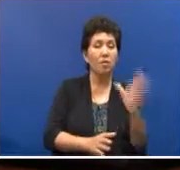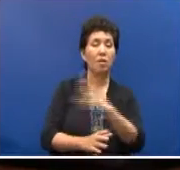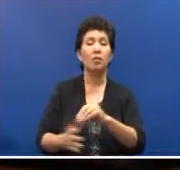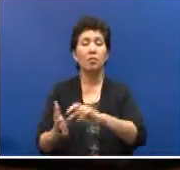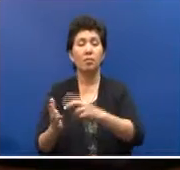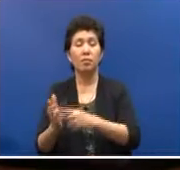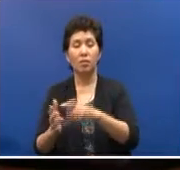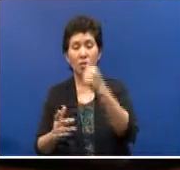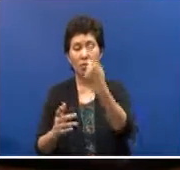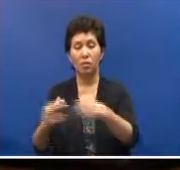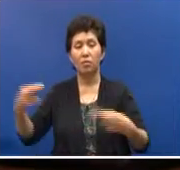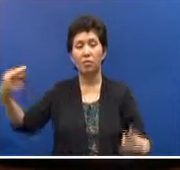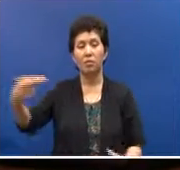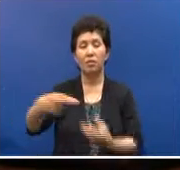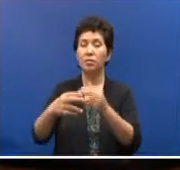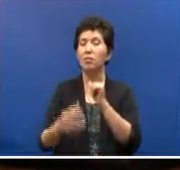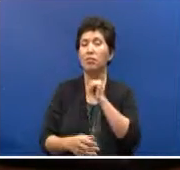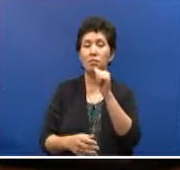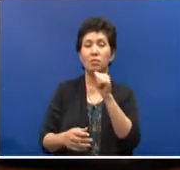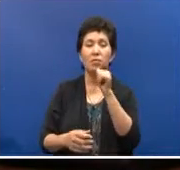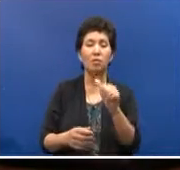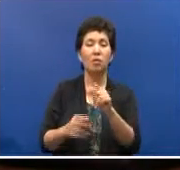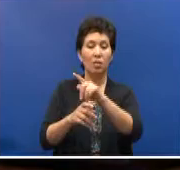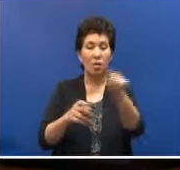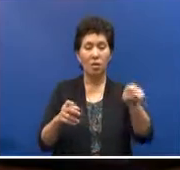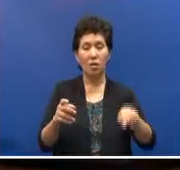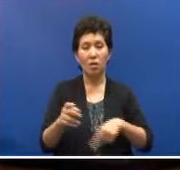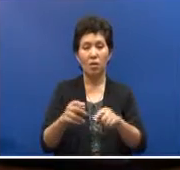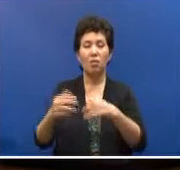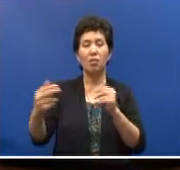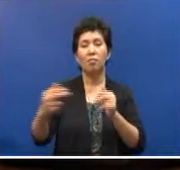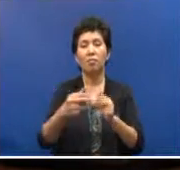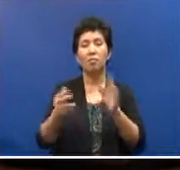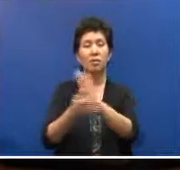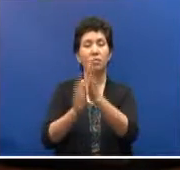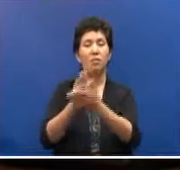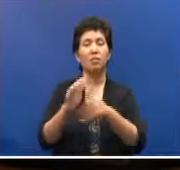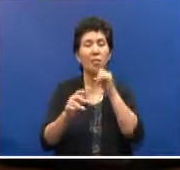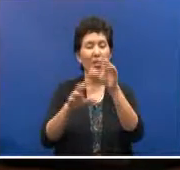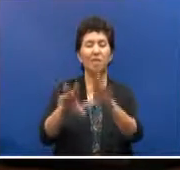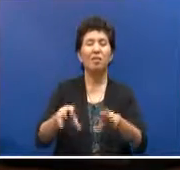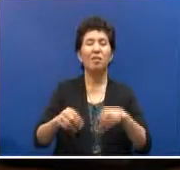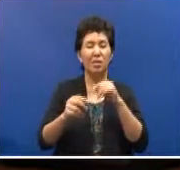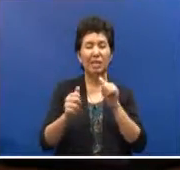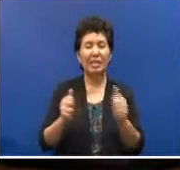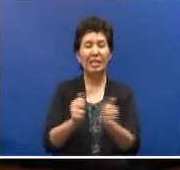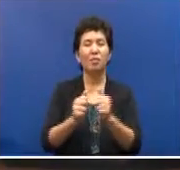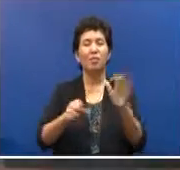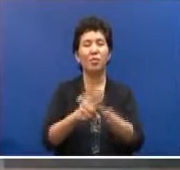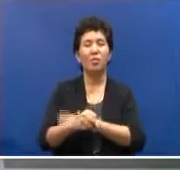that one's relation with them is not equal, okay, to that enjoy with insiders. Okay, so this is related